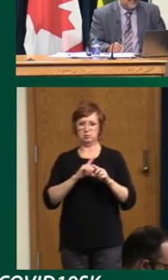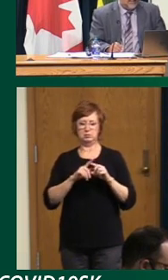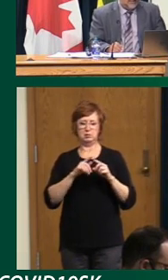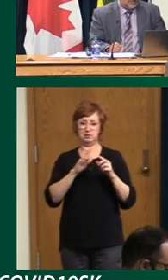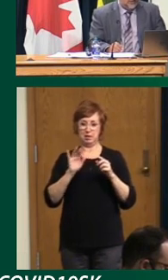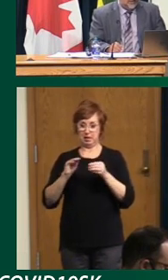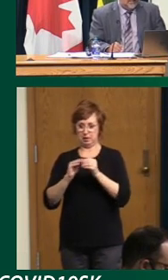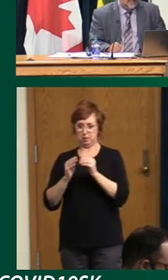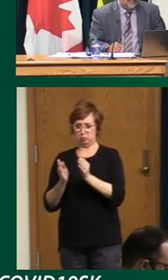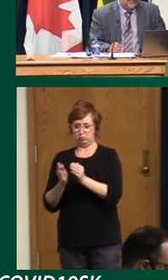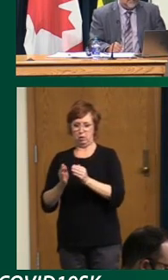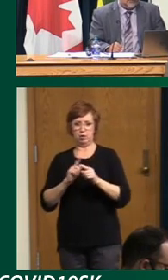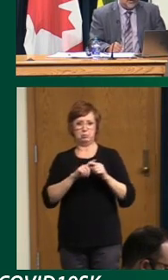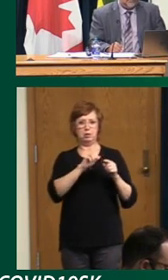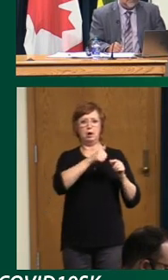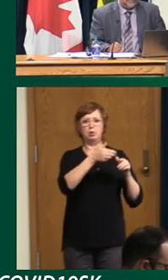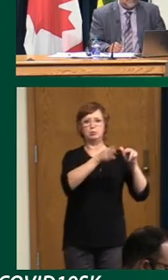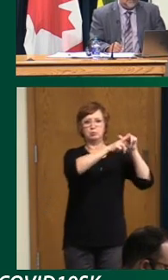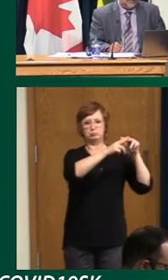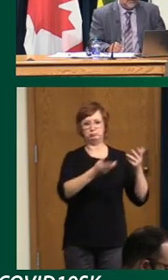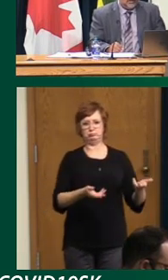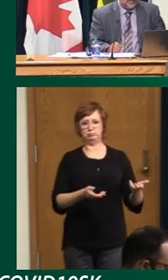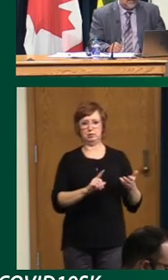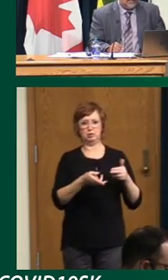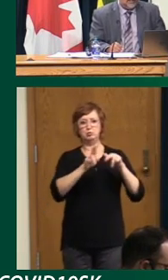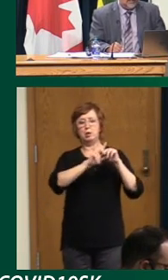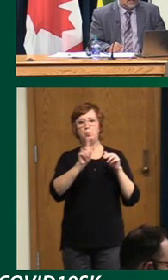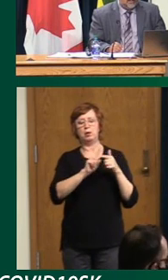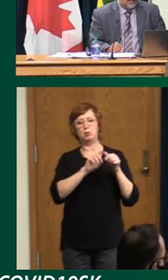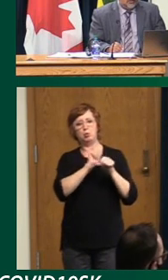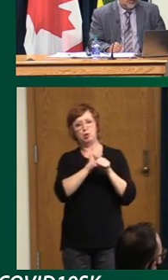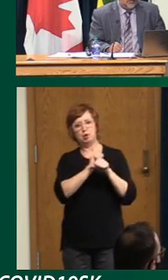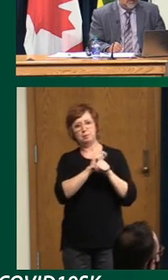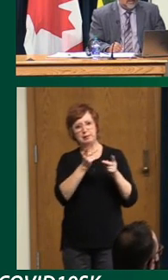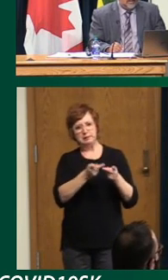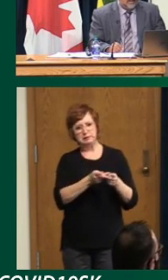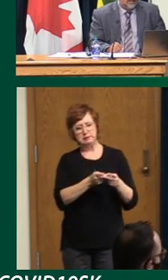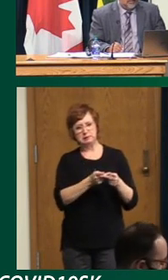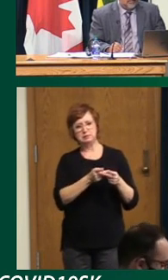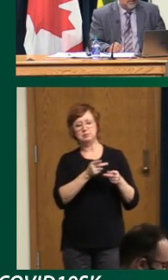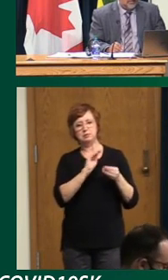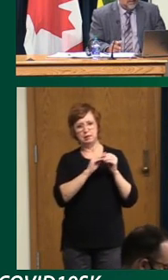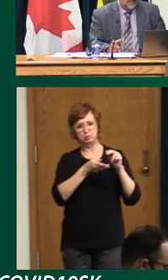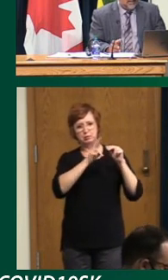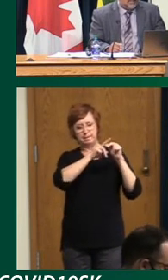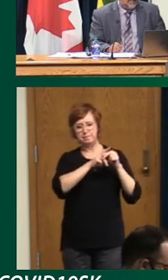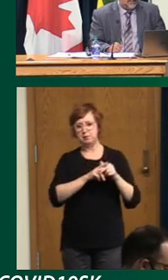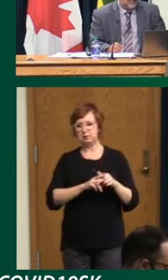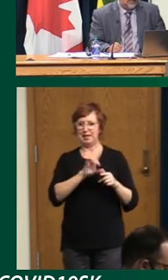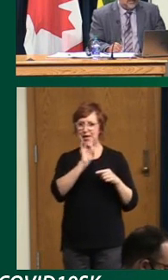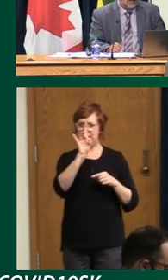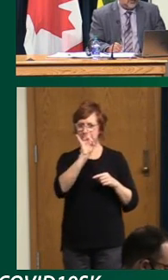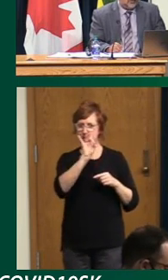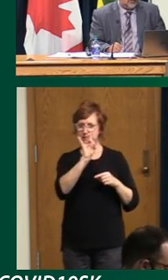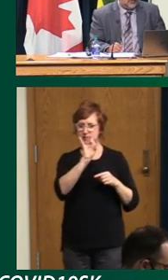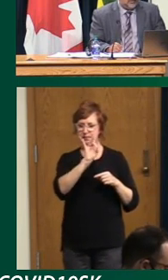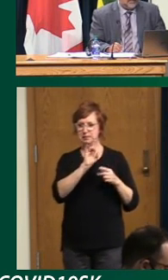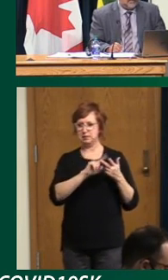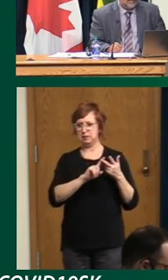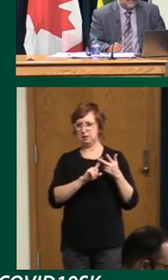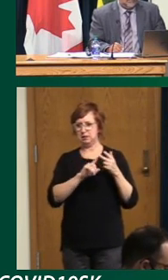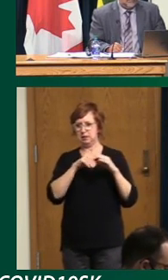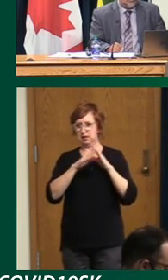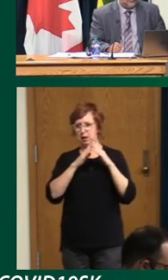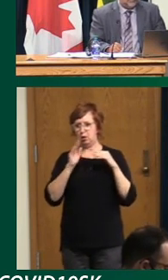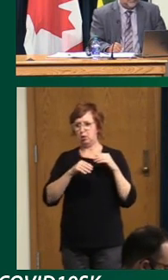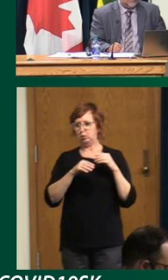other settings. So you can see that workplaces are contributing 8 cases the last week, household